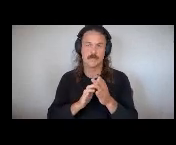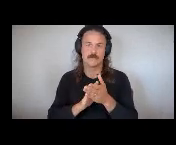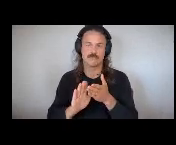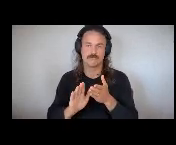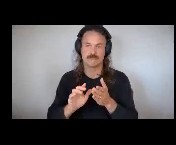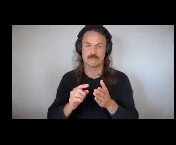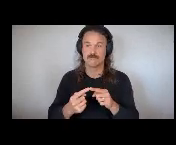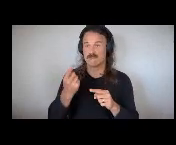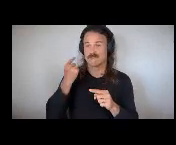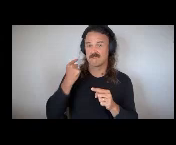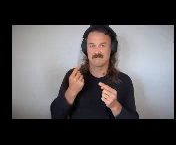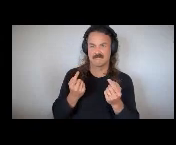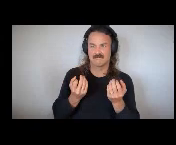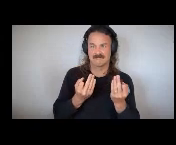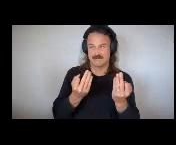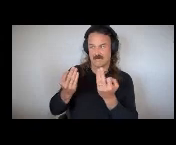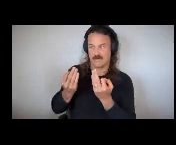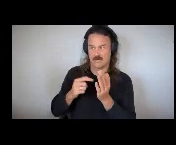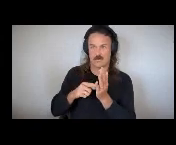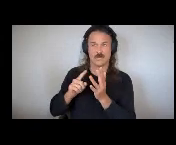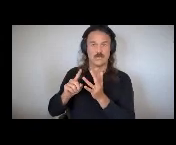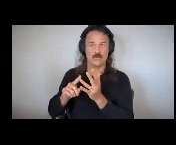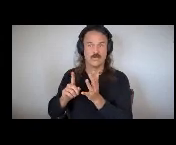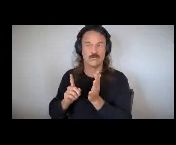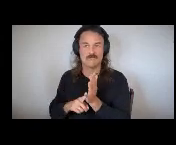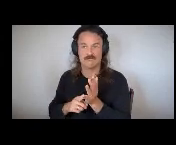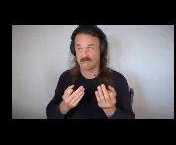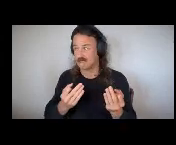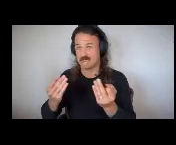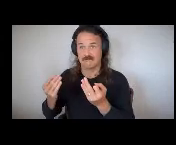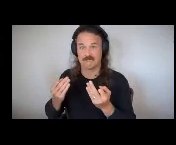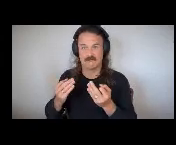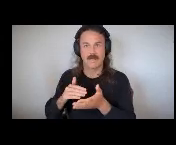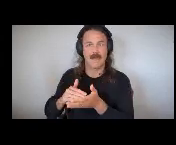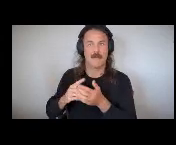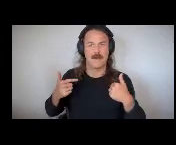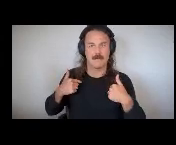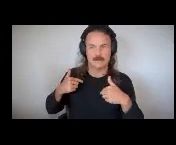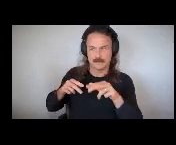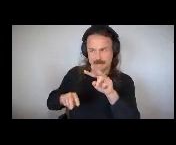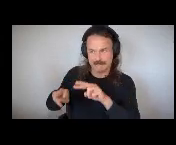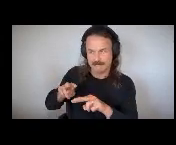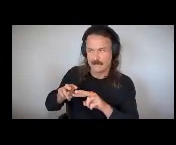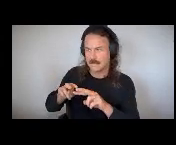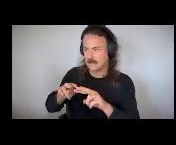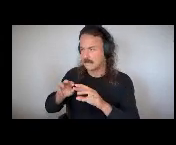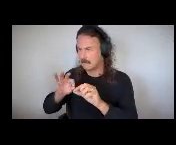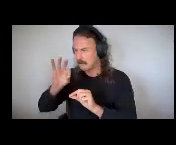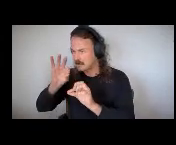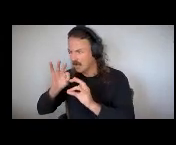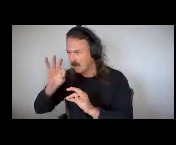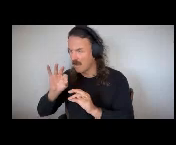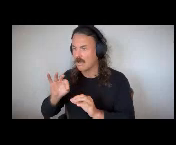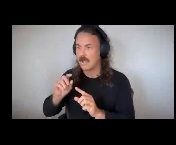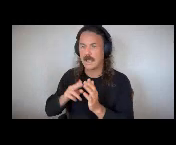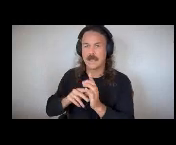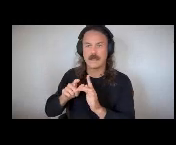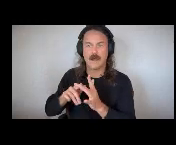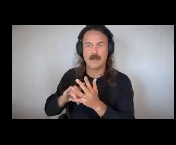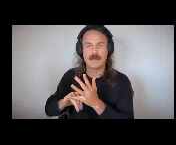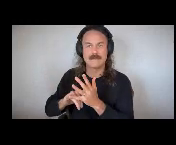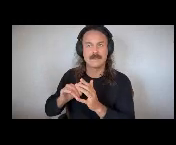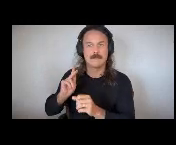validated tool that was available to us to measure the well-being of NDIS participants. And we saw